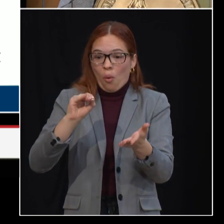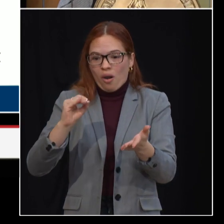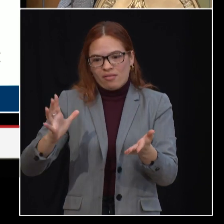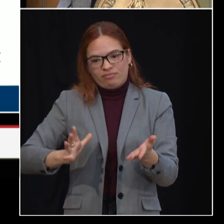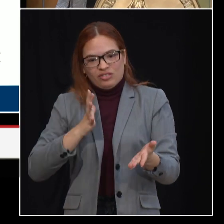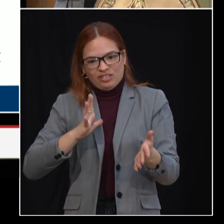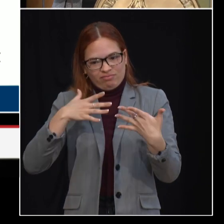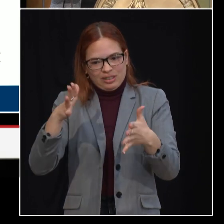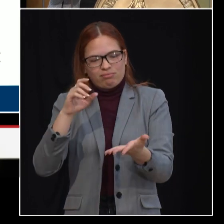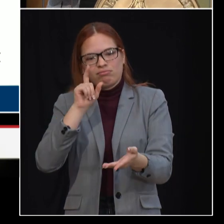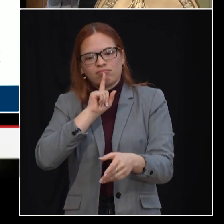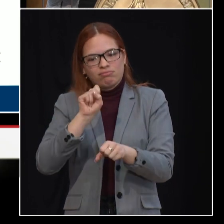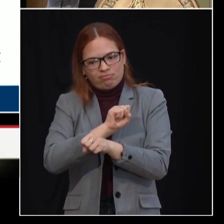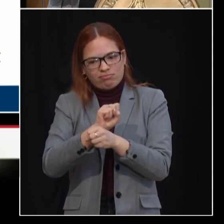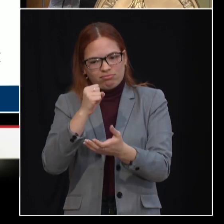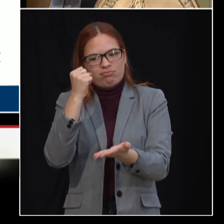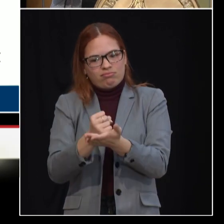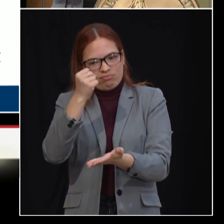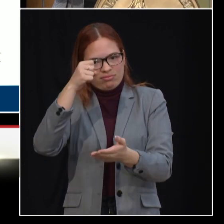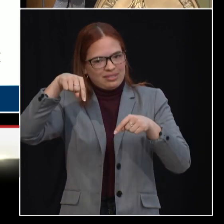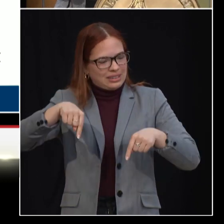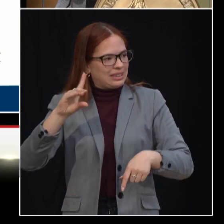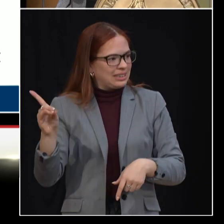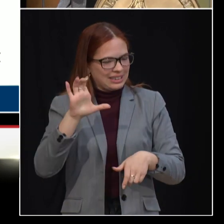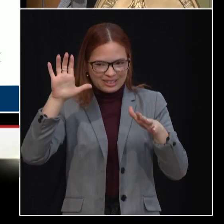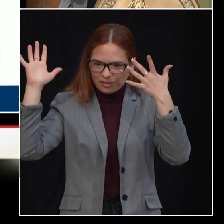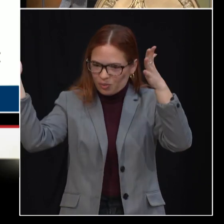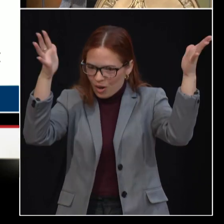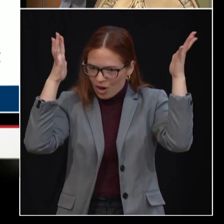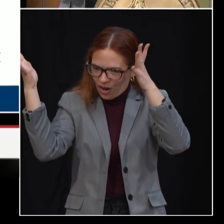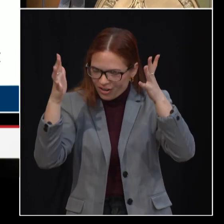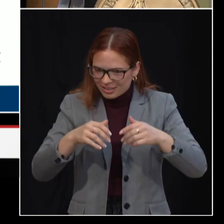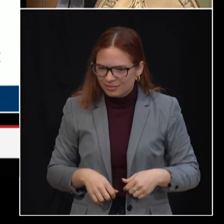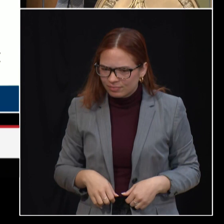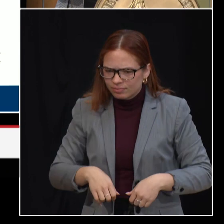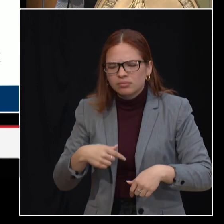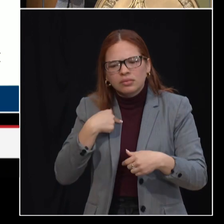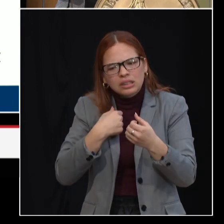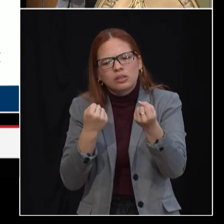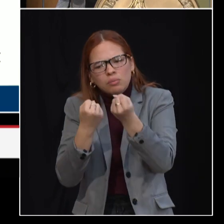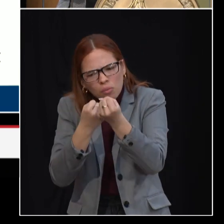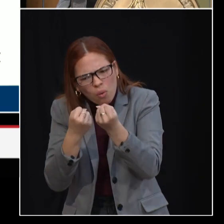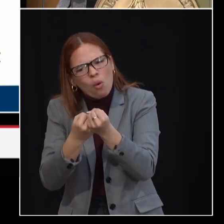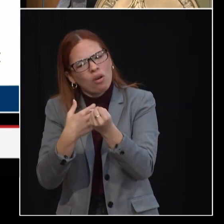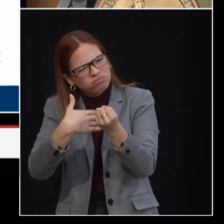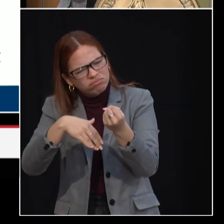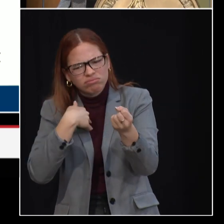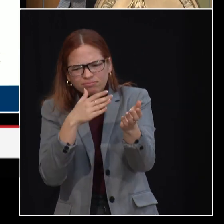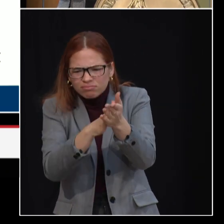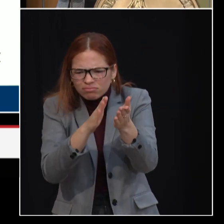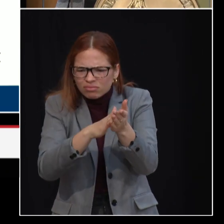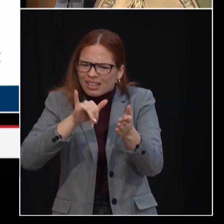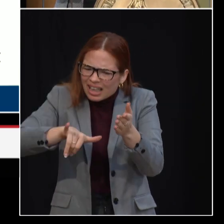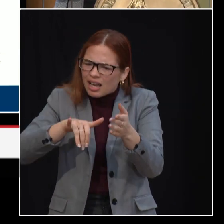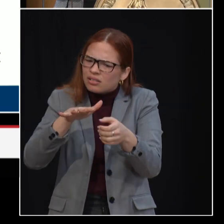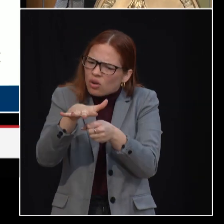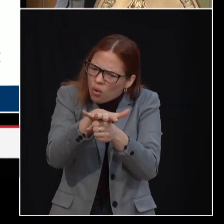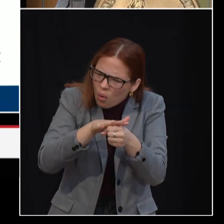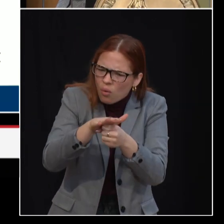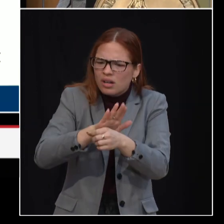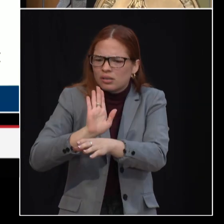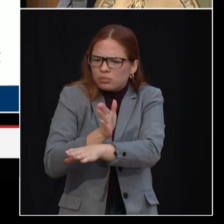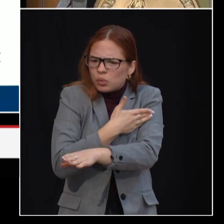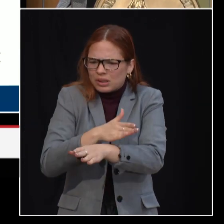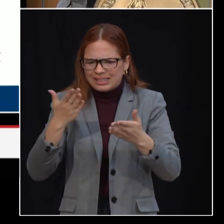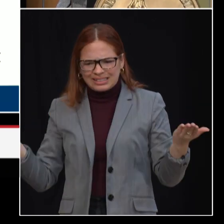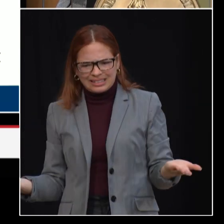can clap for that. And we are supporting and applauding our local artists who are repping our city right as we speak.